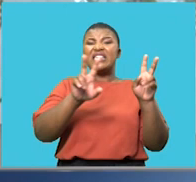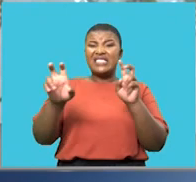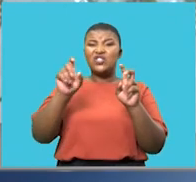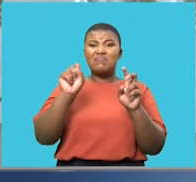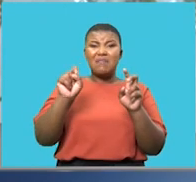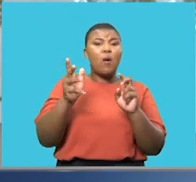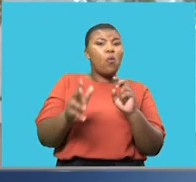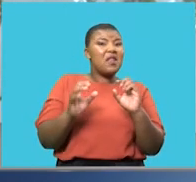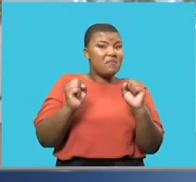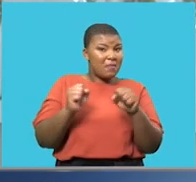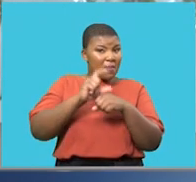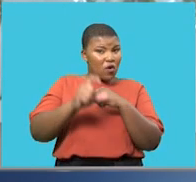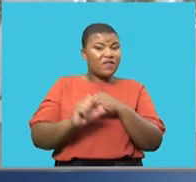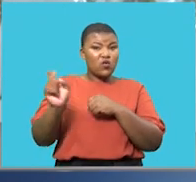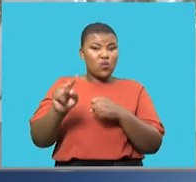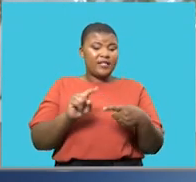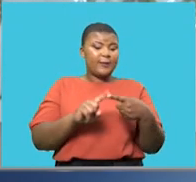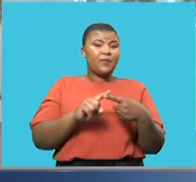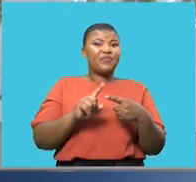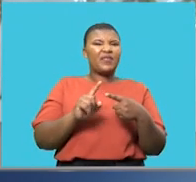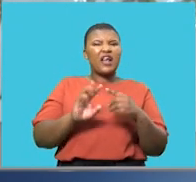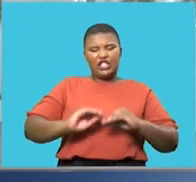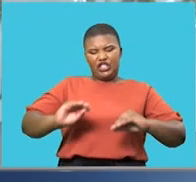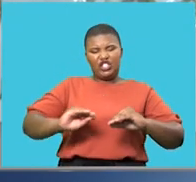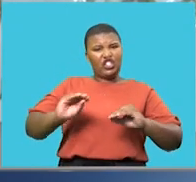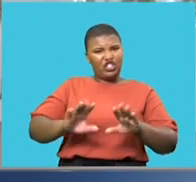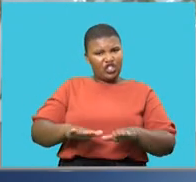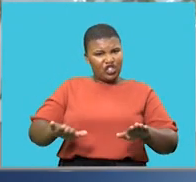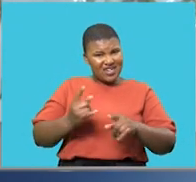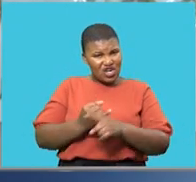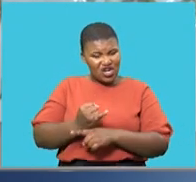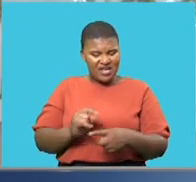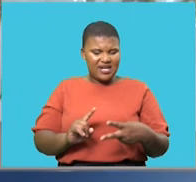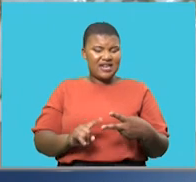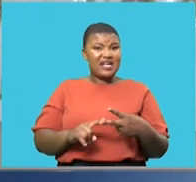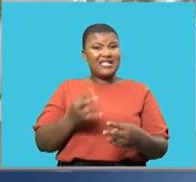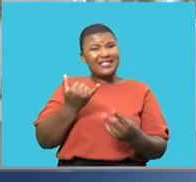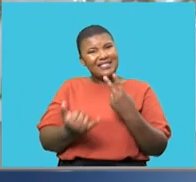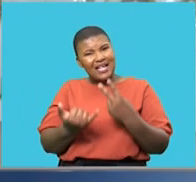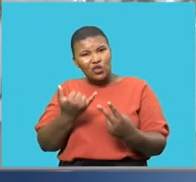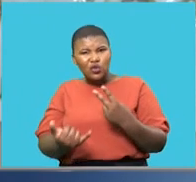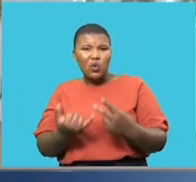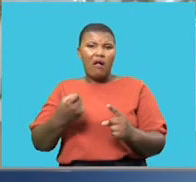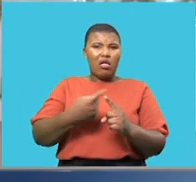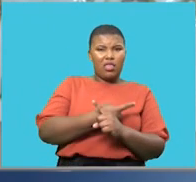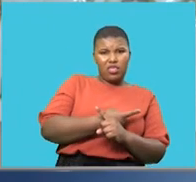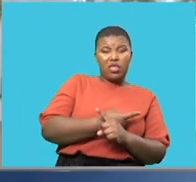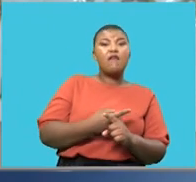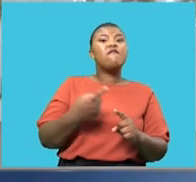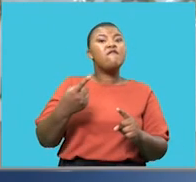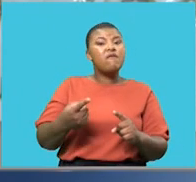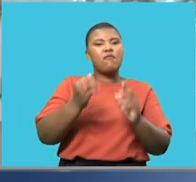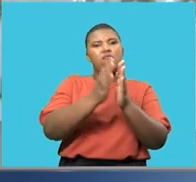be discussed during this conference include early child development, profanity, and sexual misconduct by the